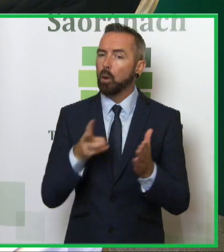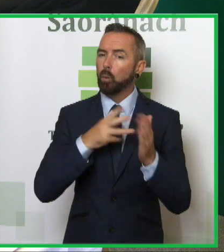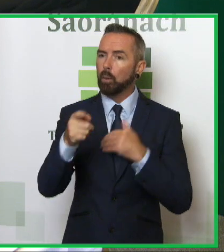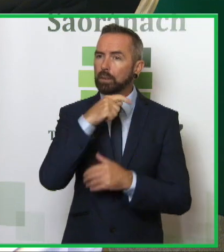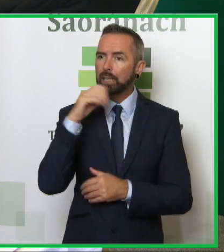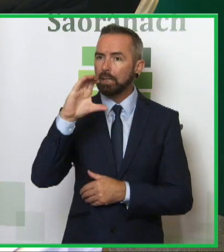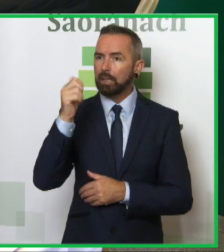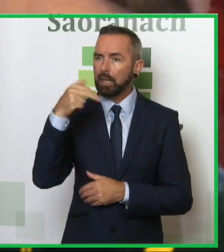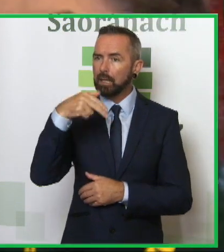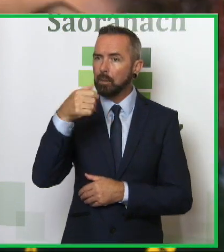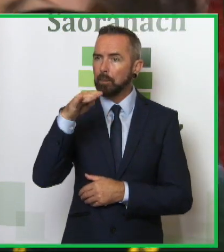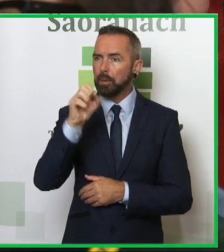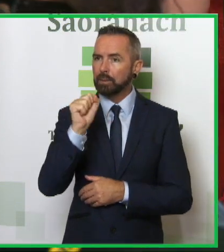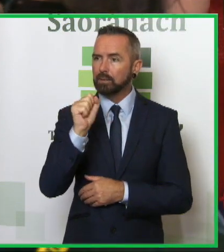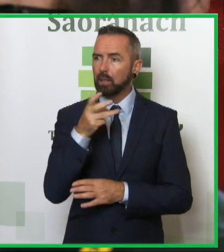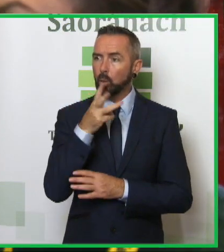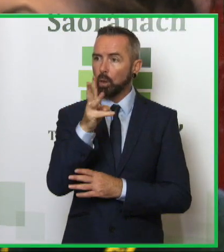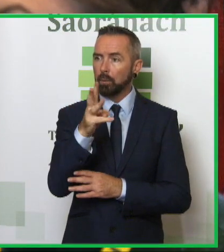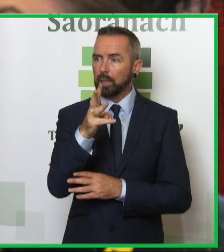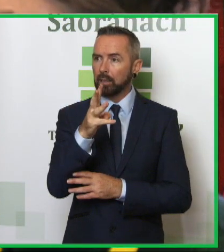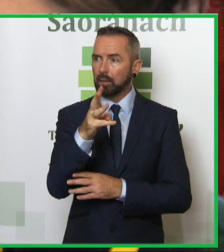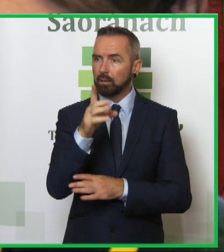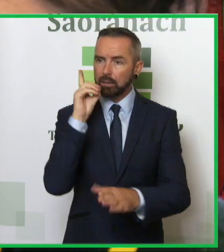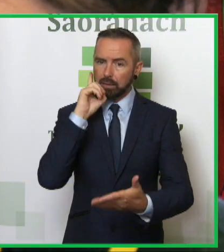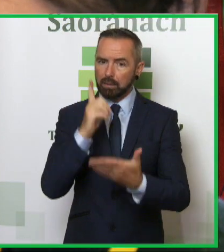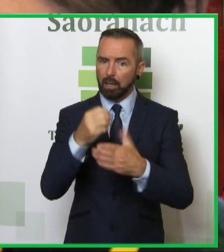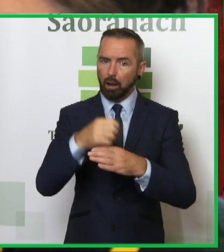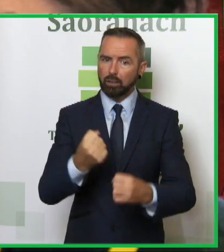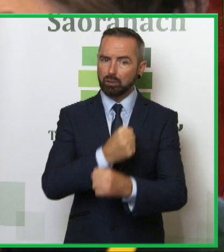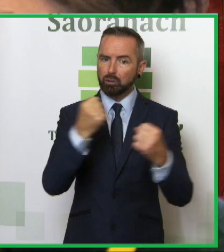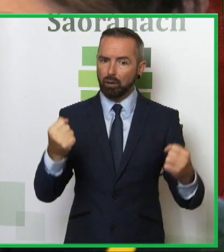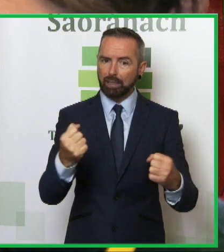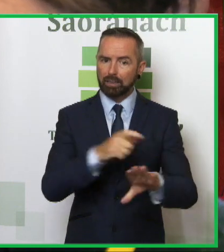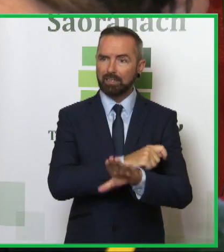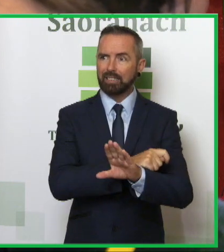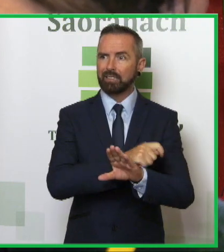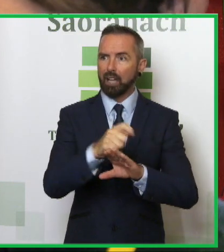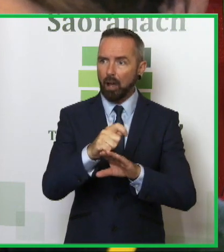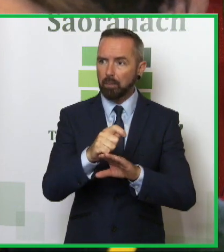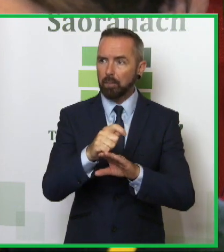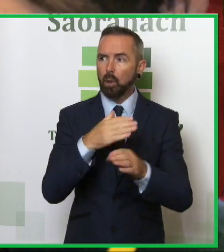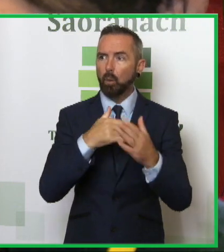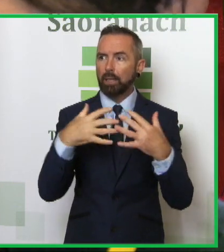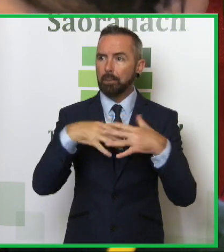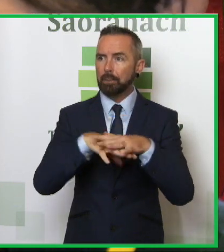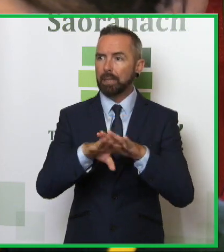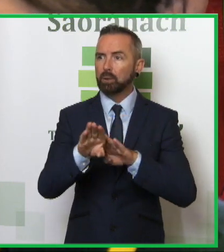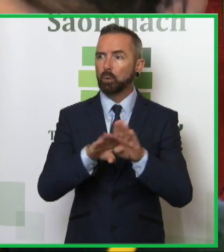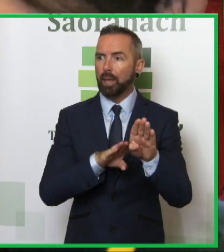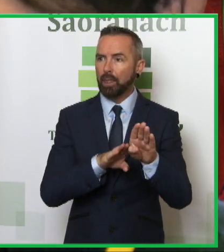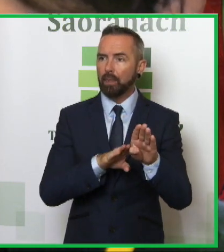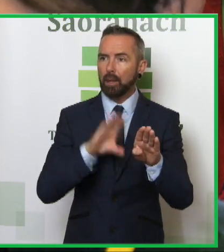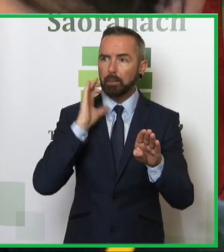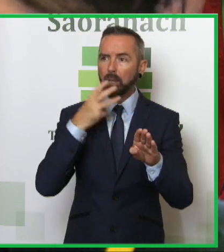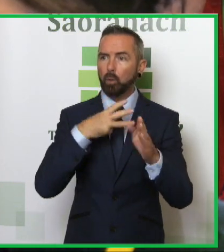say cannabis, is that going to be irrespective of the strength of cannabis, the strain of cannabis, what the cannabis is mixed with? Because